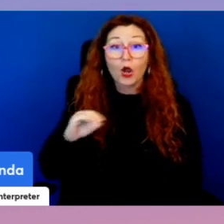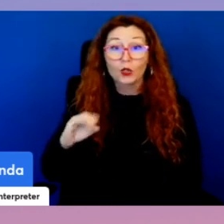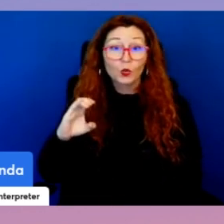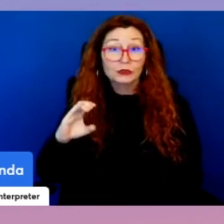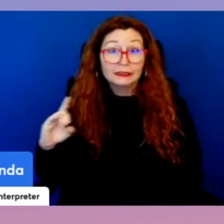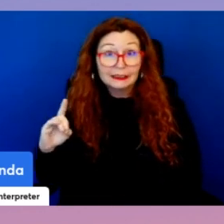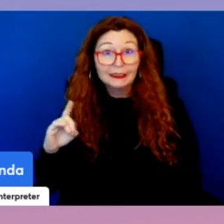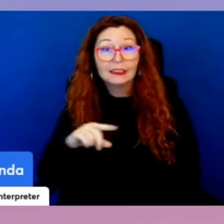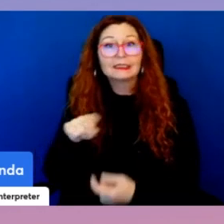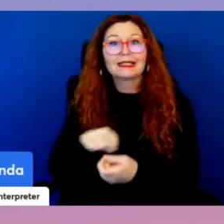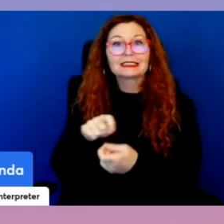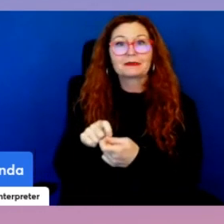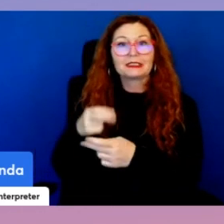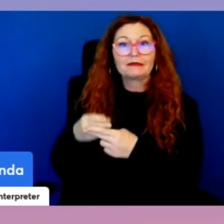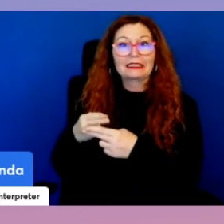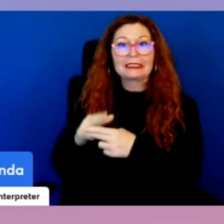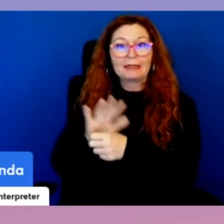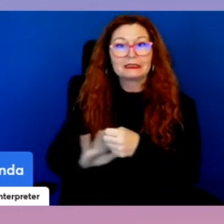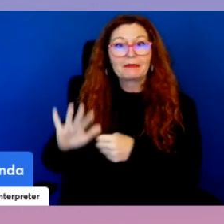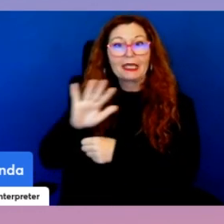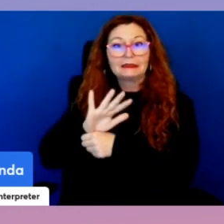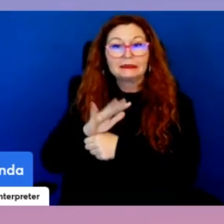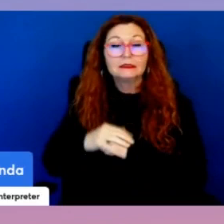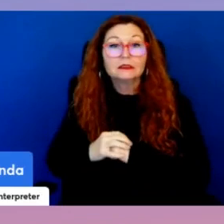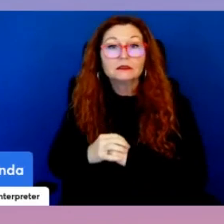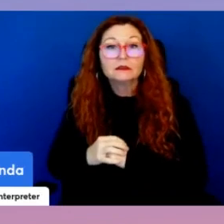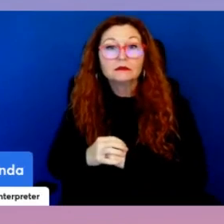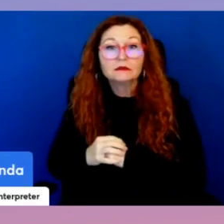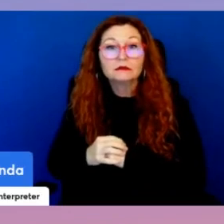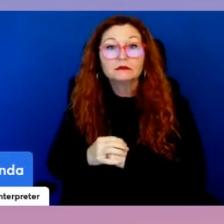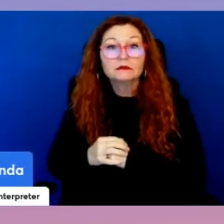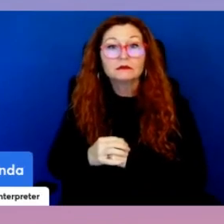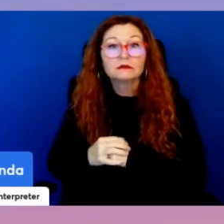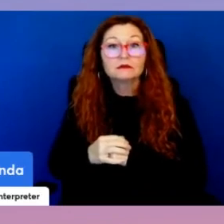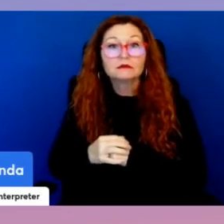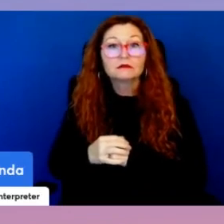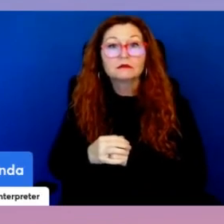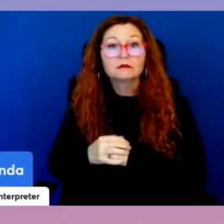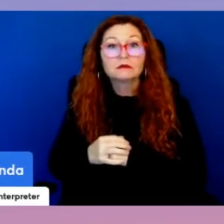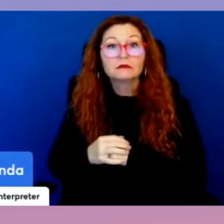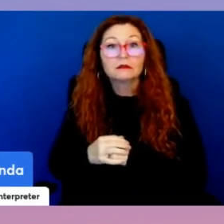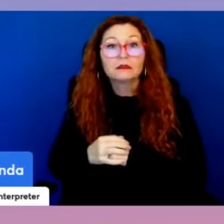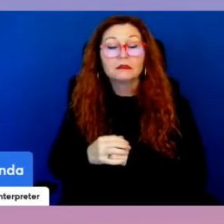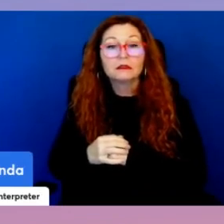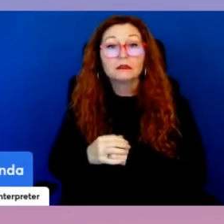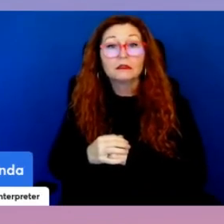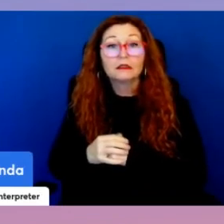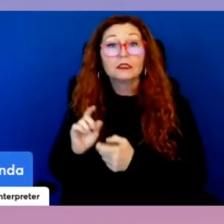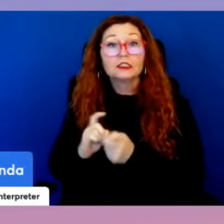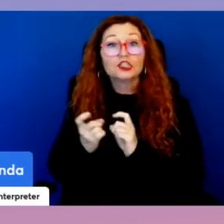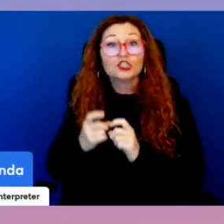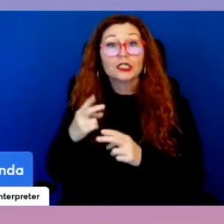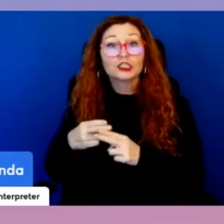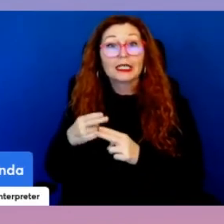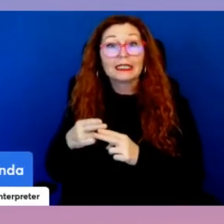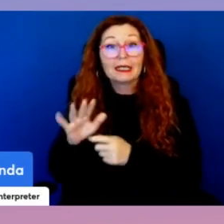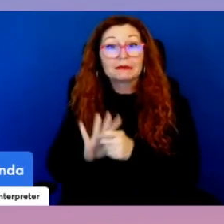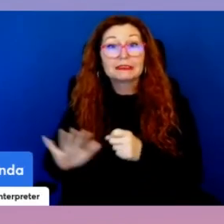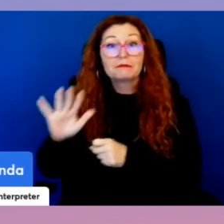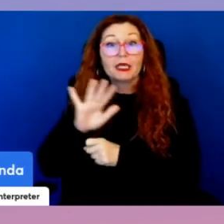particular namespace. Let's change our namespace to